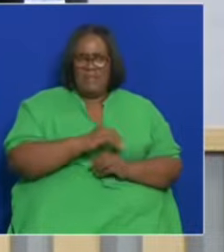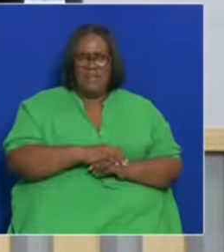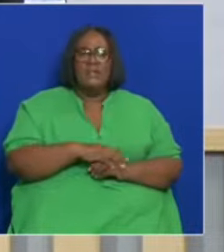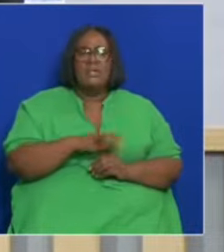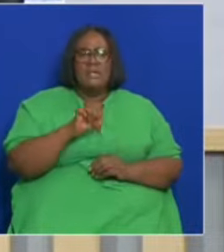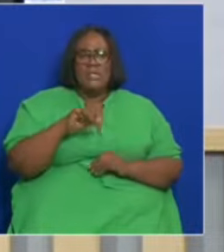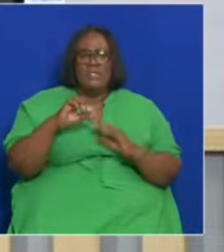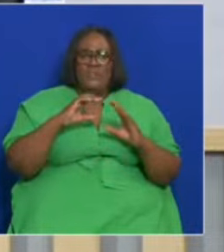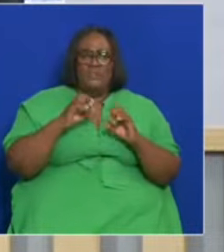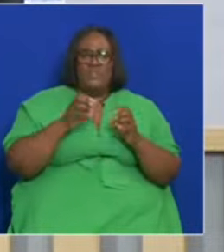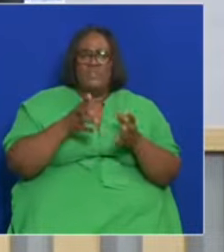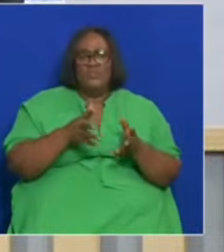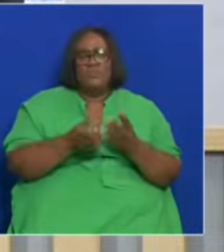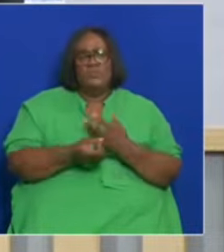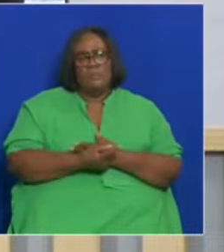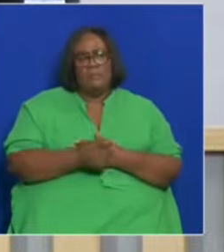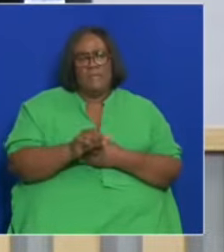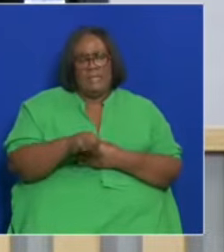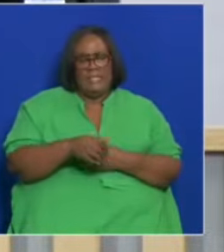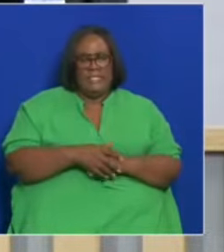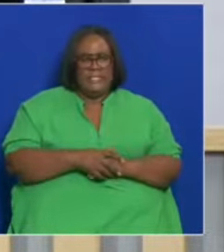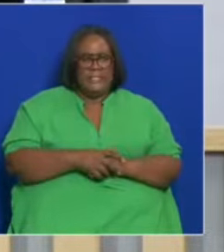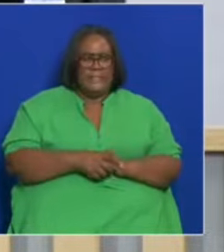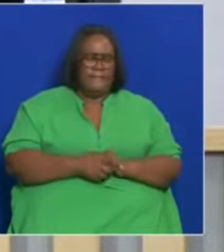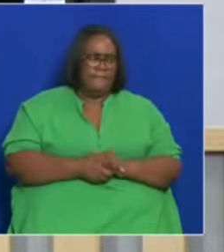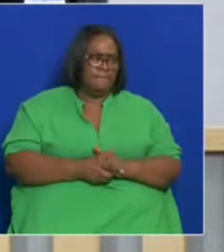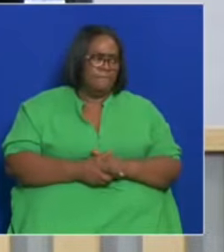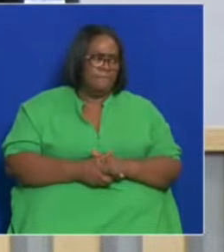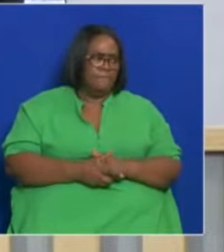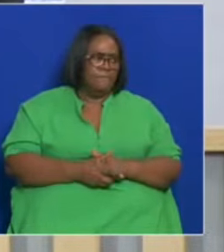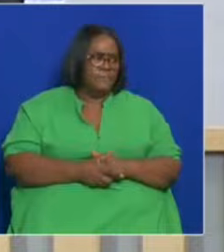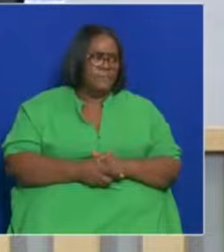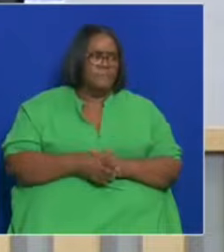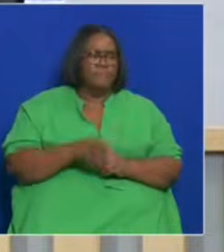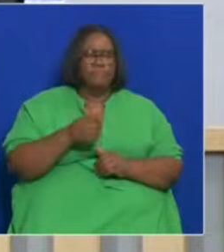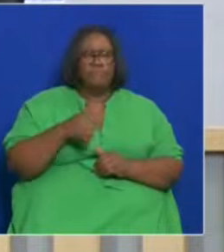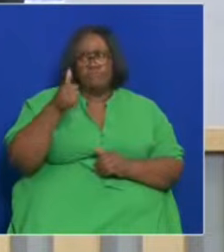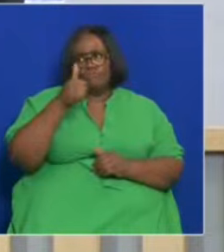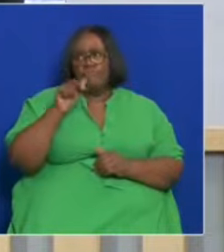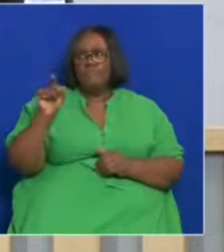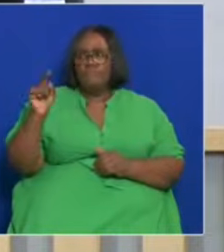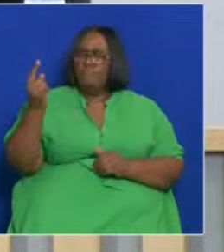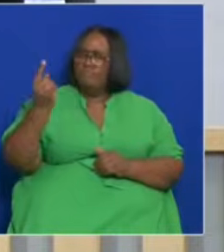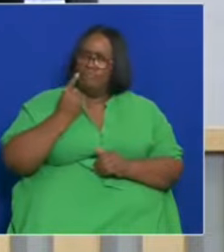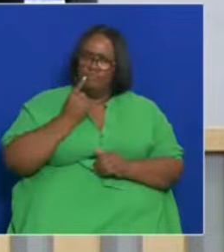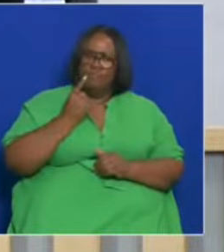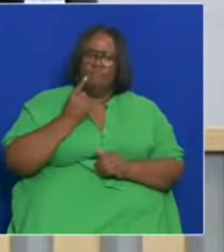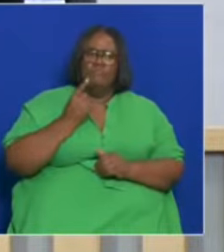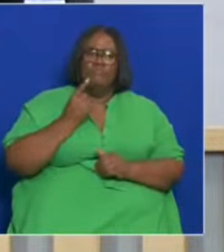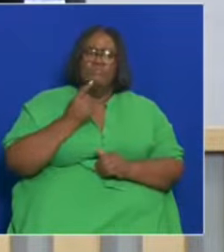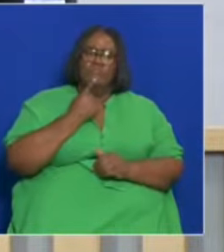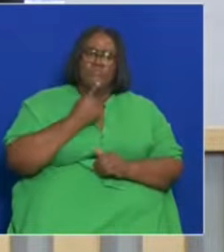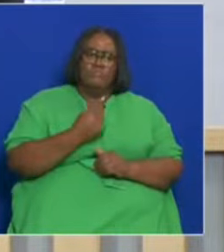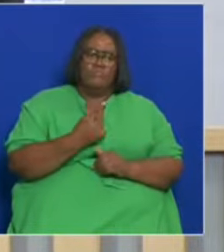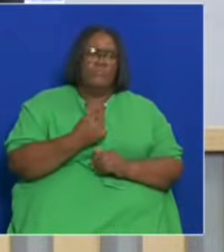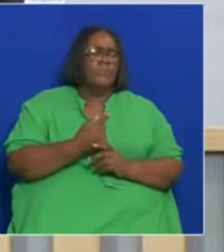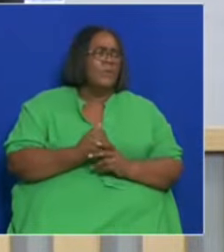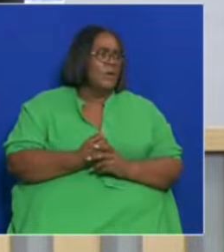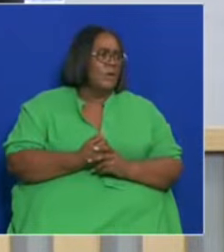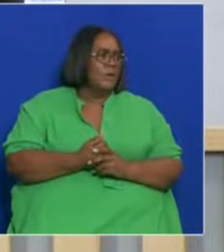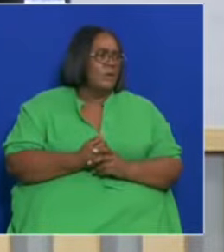and yes, Chief Paramore did approach me and to say I must talk to